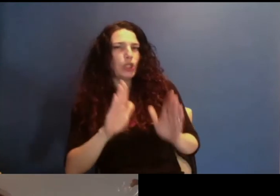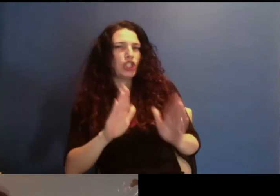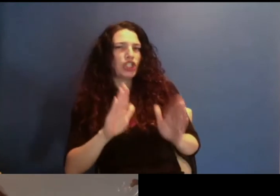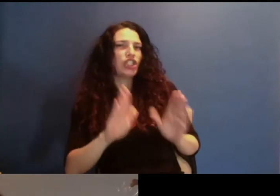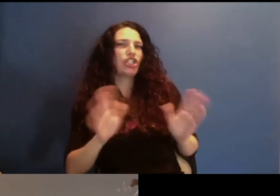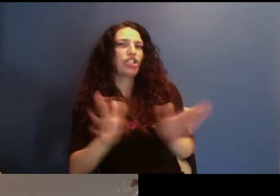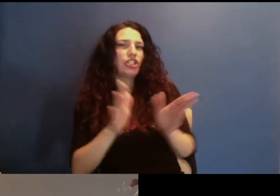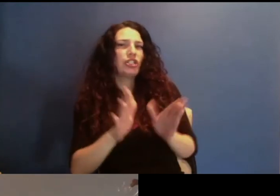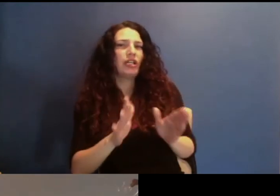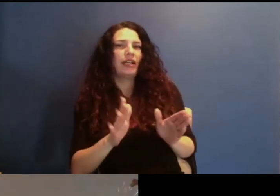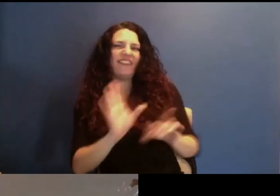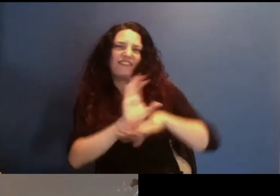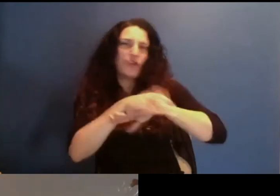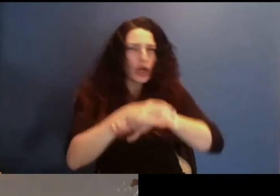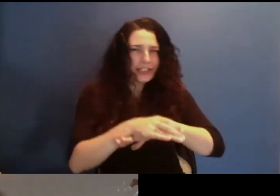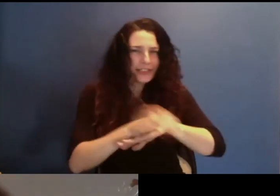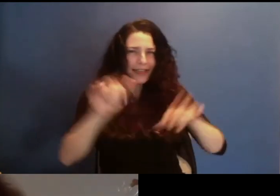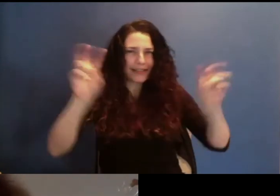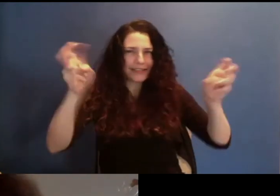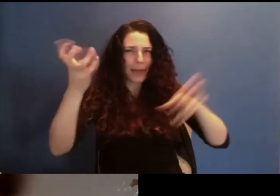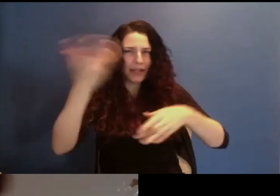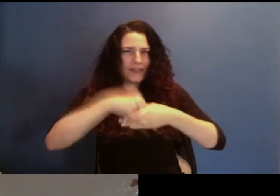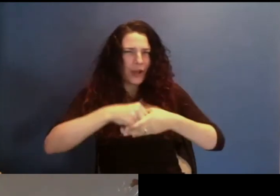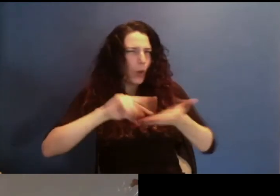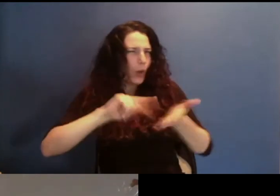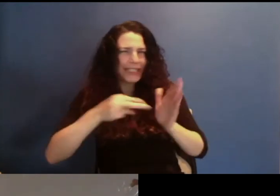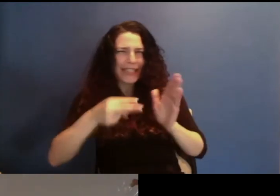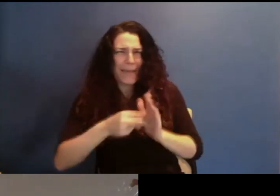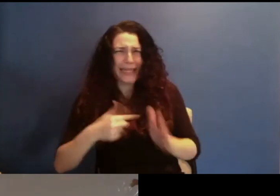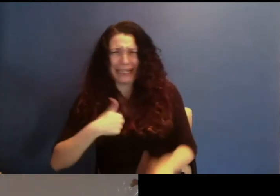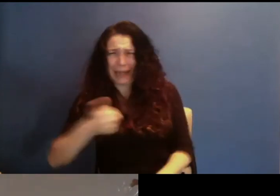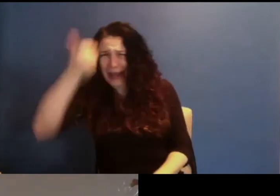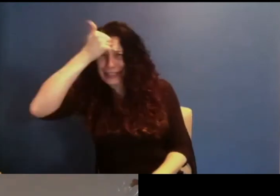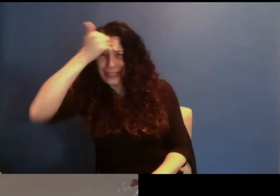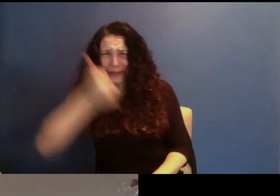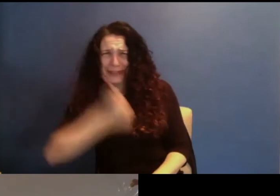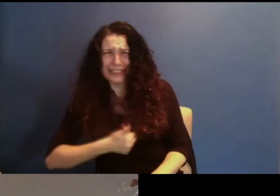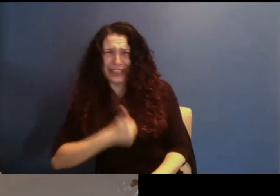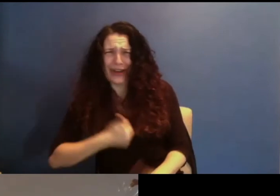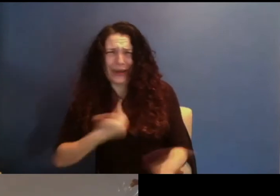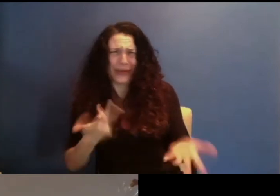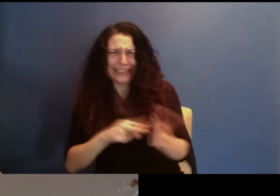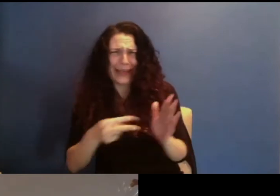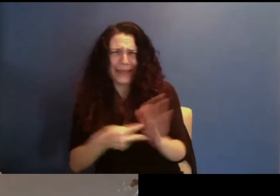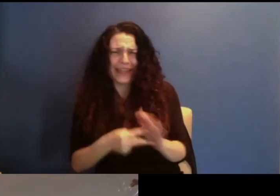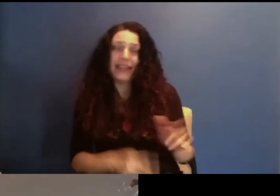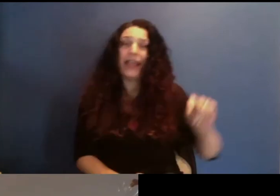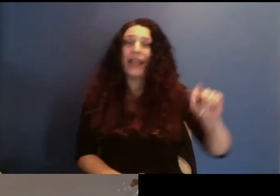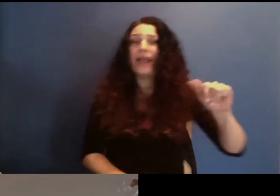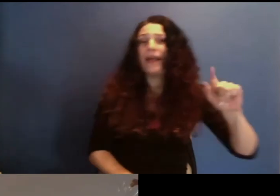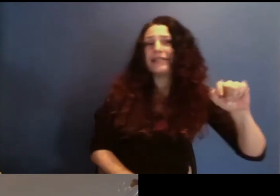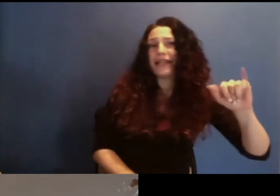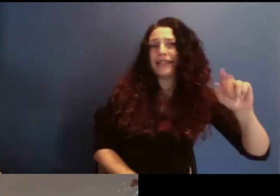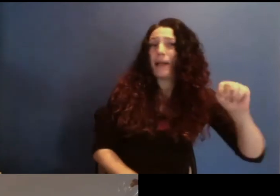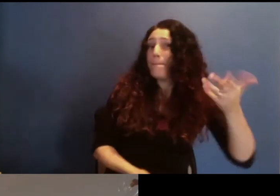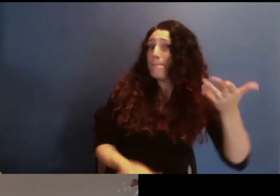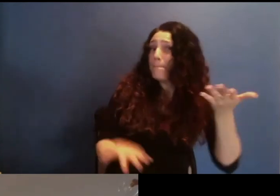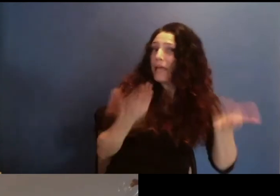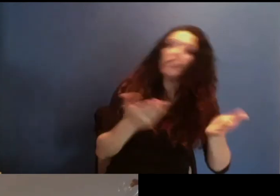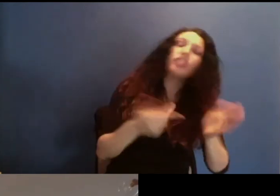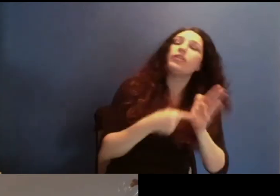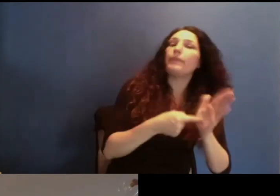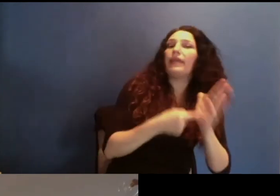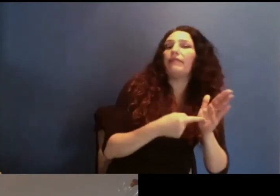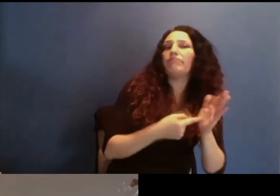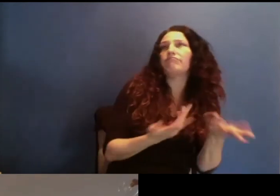stupid? I don't know if she means as far as the representation of it or how many characters. I'm